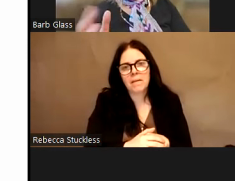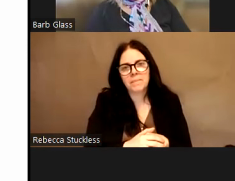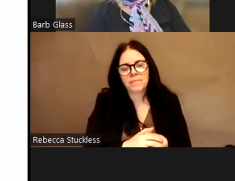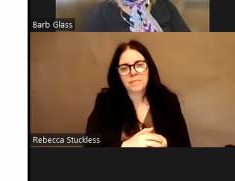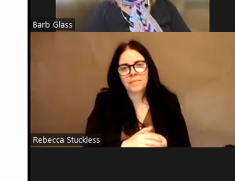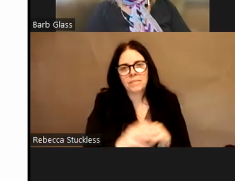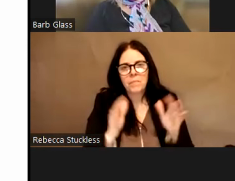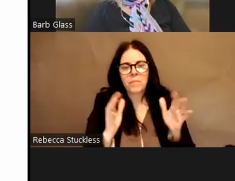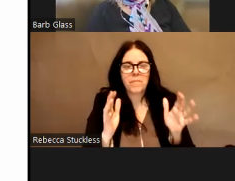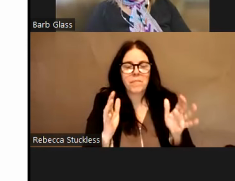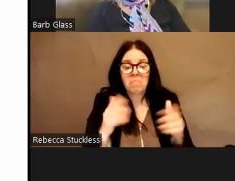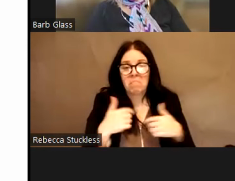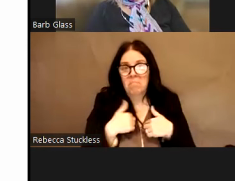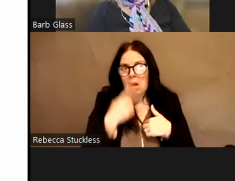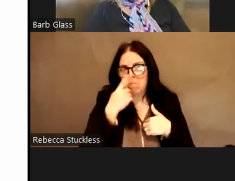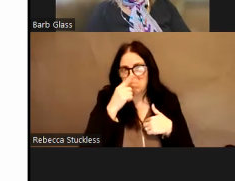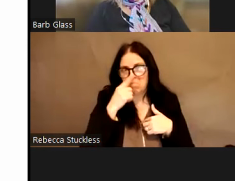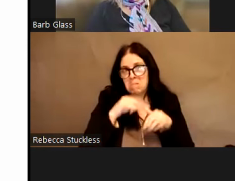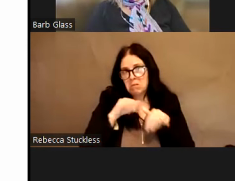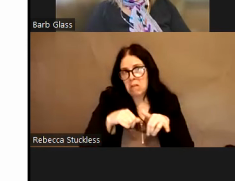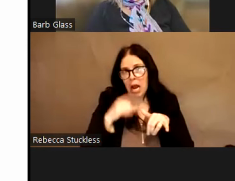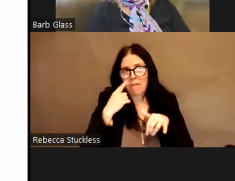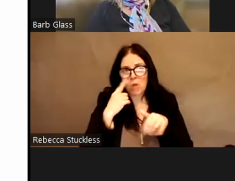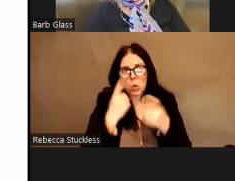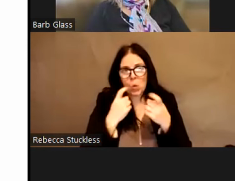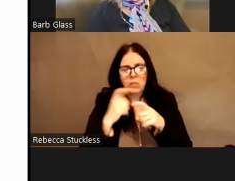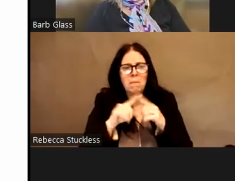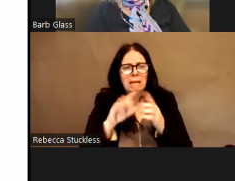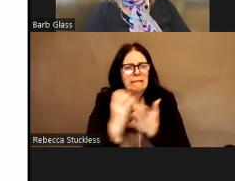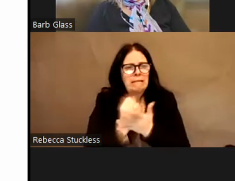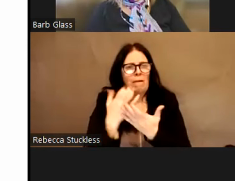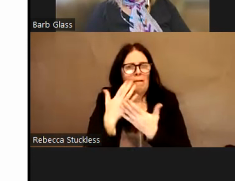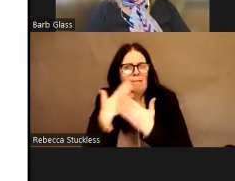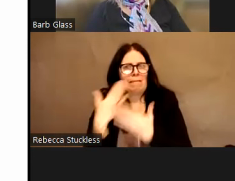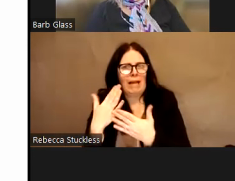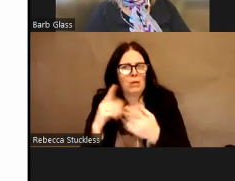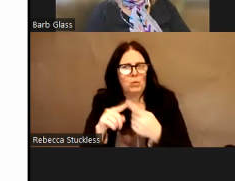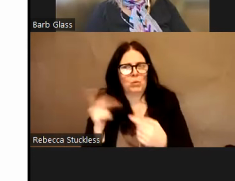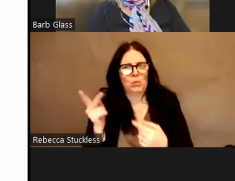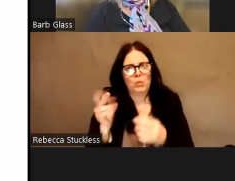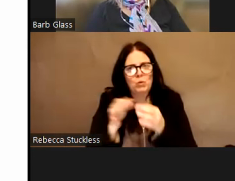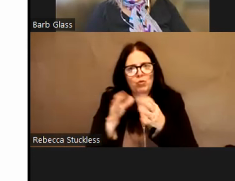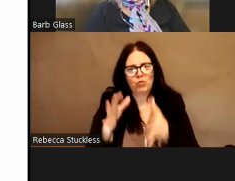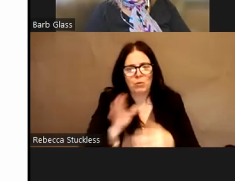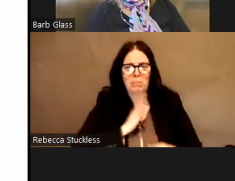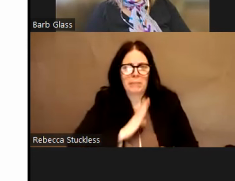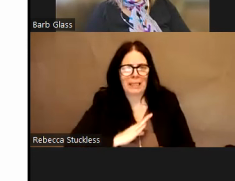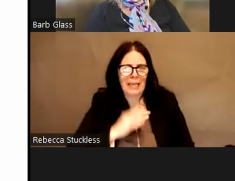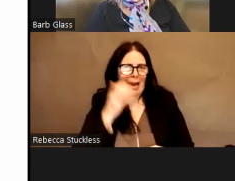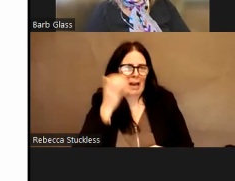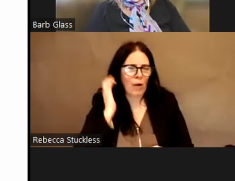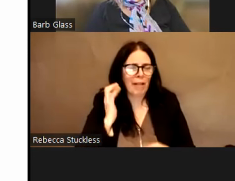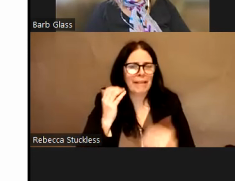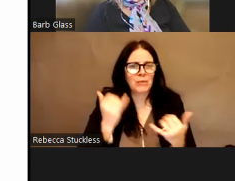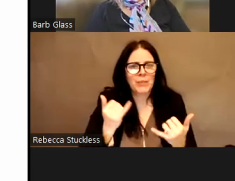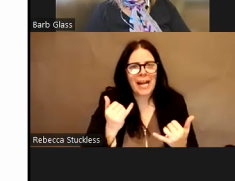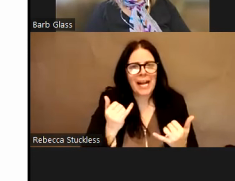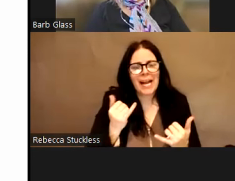Certainly I can stay online a little bit for questions, but I do want to thank Rebecca and Carolyn, our ASL interpreters today.